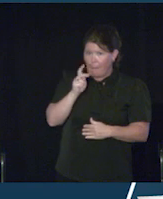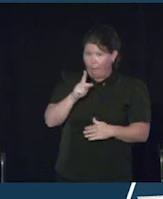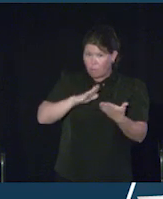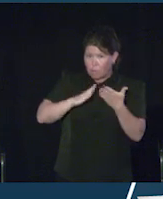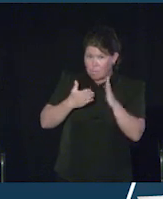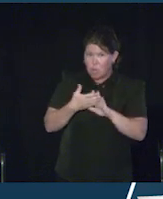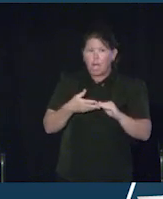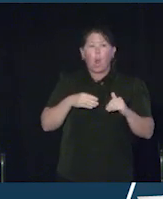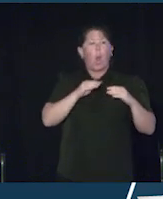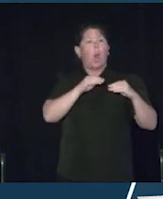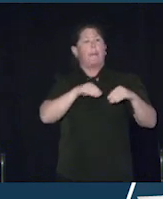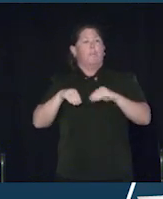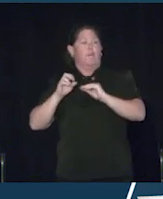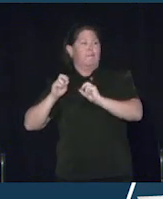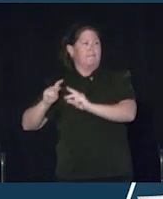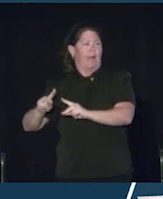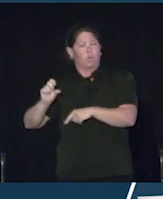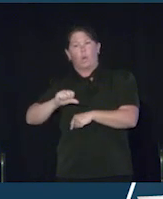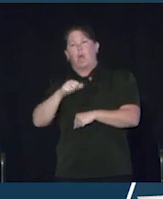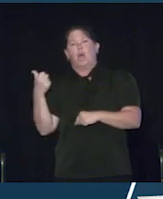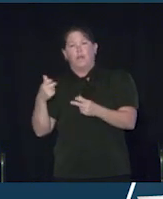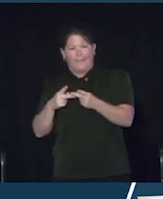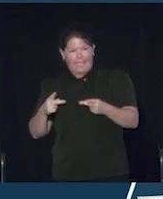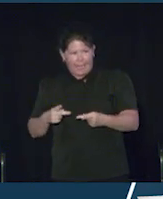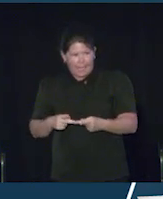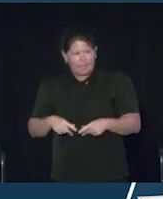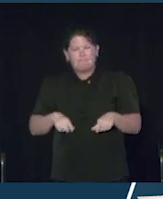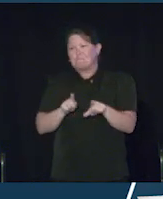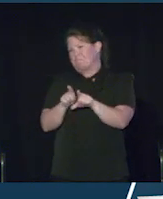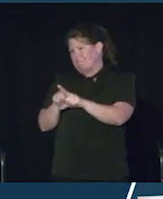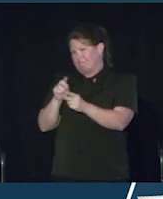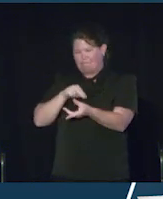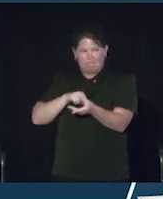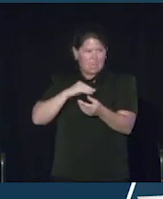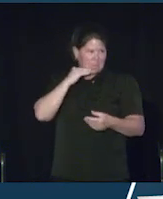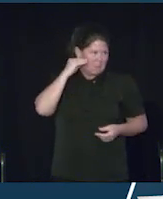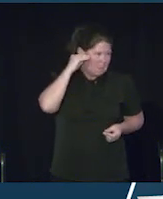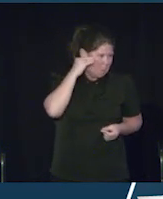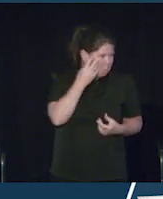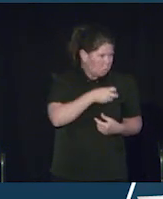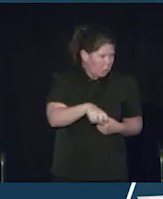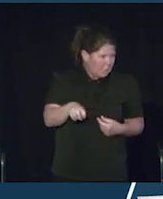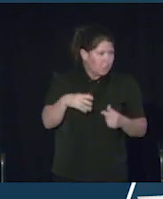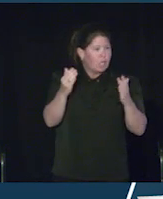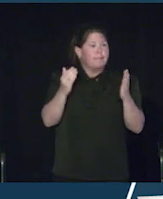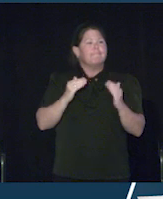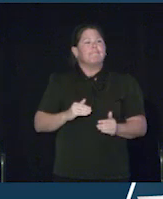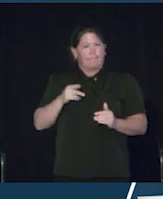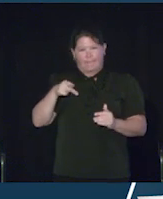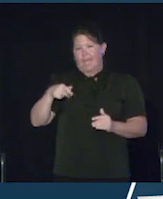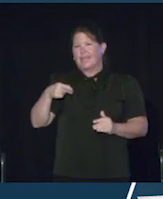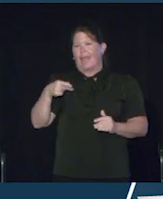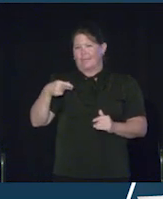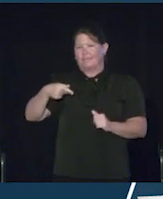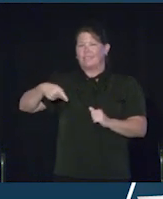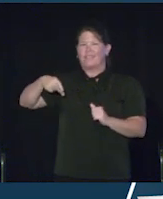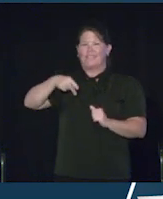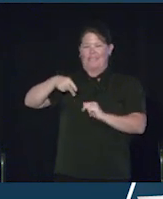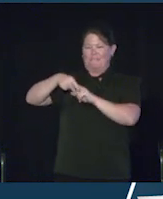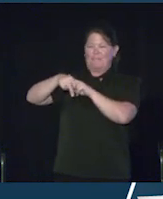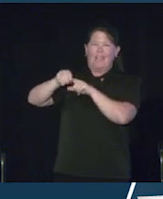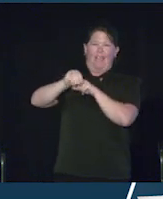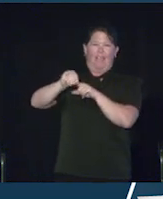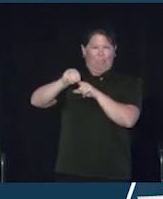iBudget. Same thing for our nursing home transitions. And then as Liesl said before, Phil and McDermott is the one diagnosis that's an